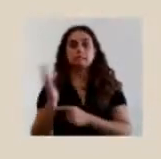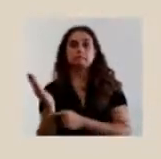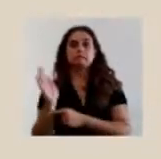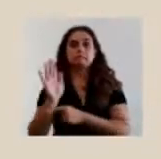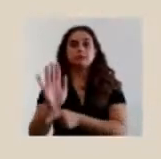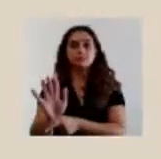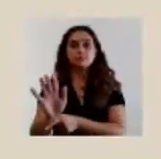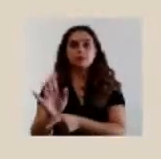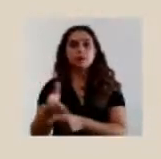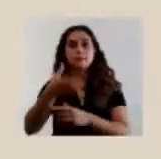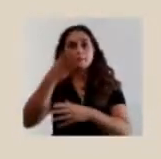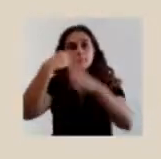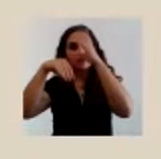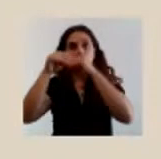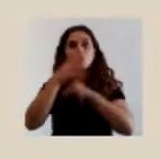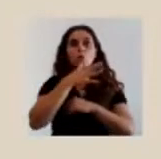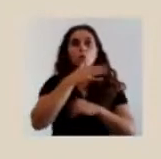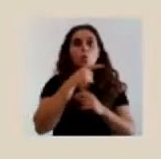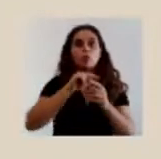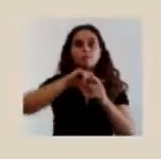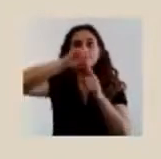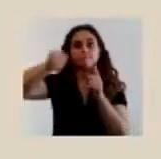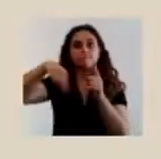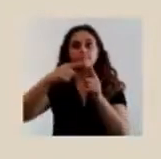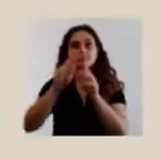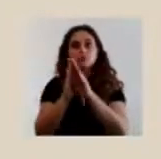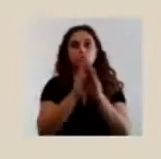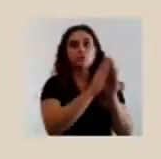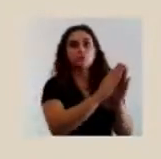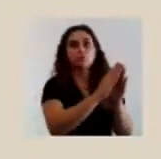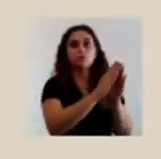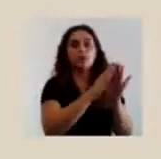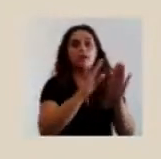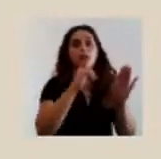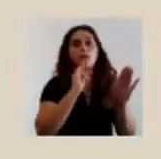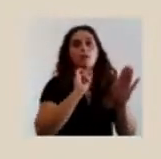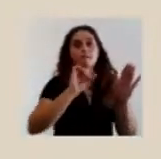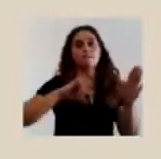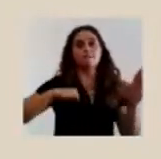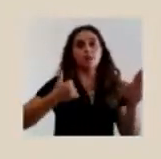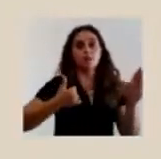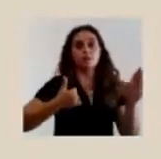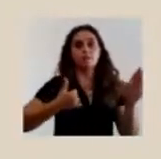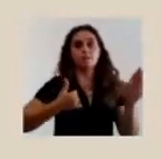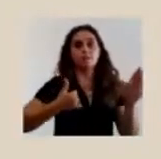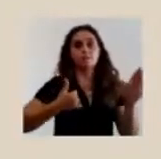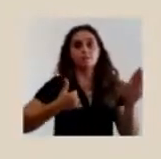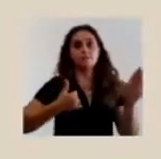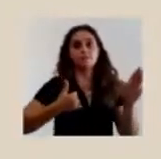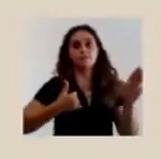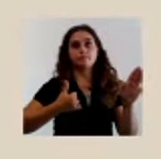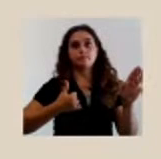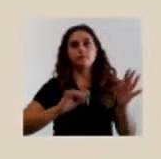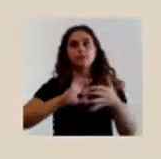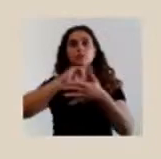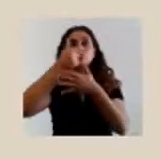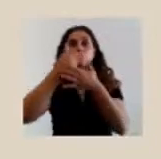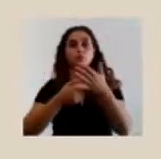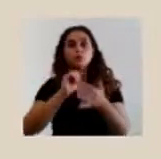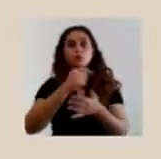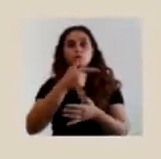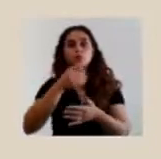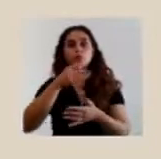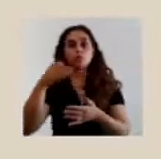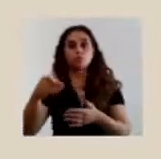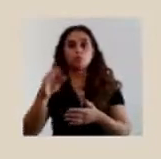example, you will learn that the color of the circle in the left is called green. In the Stroop test, when the word